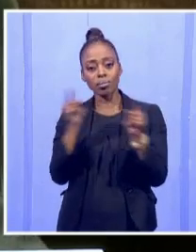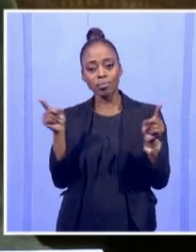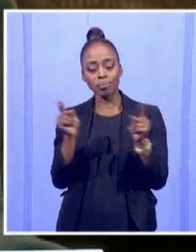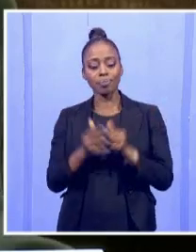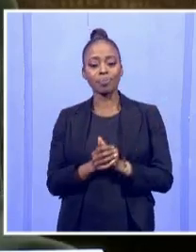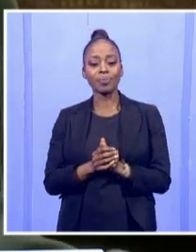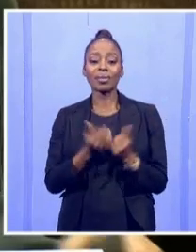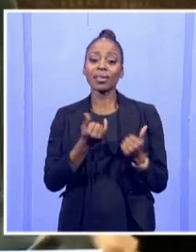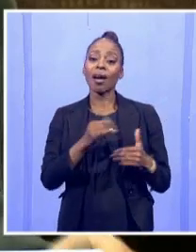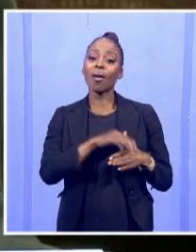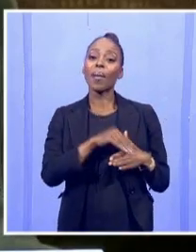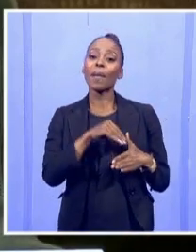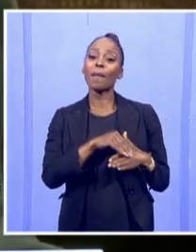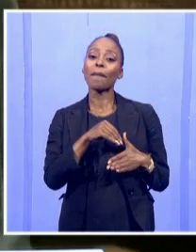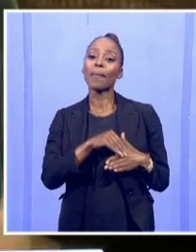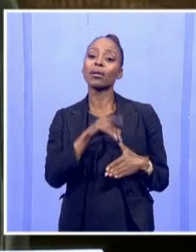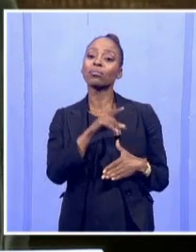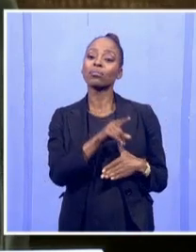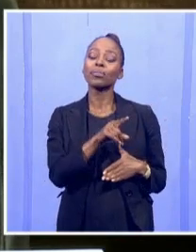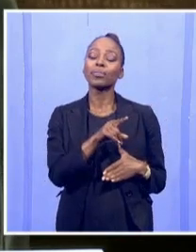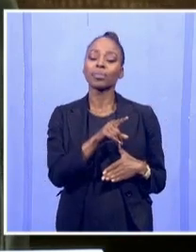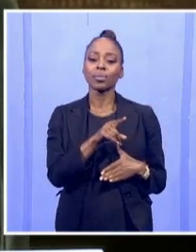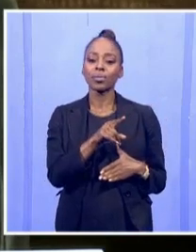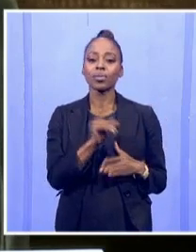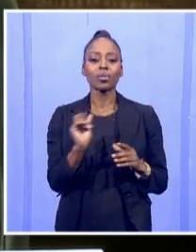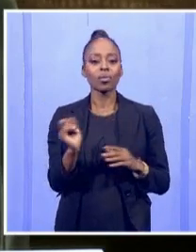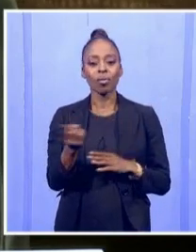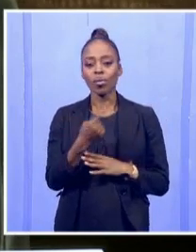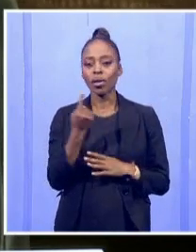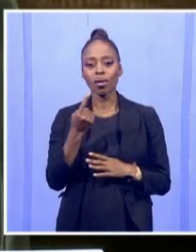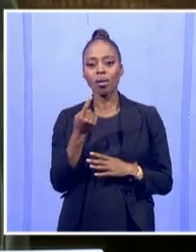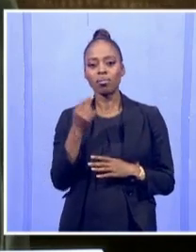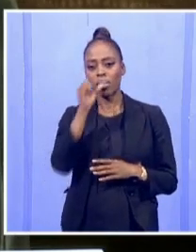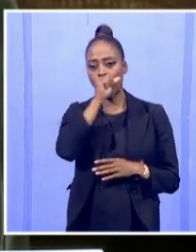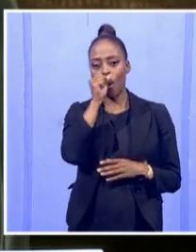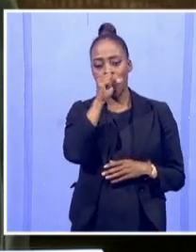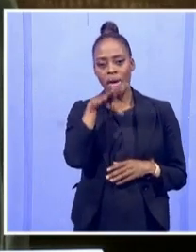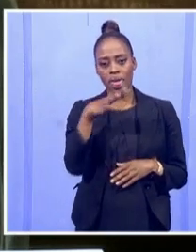And these meat are all of them are halal.